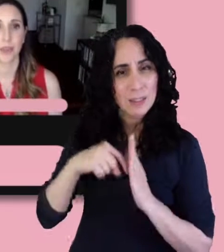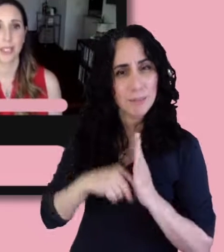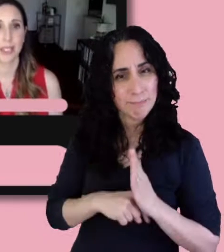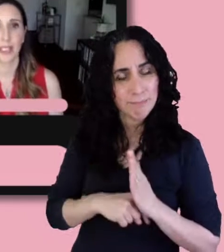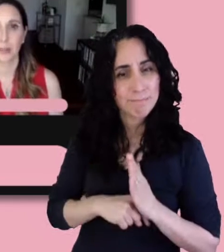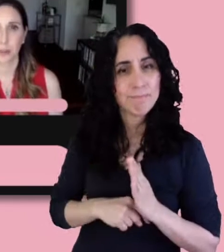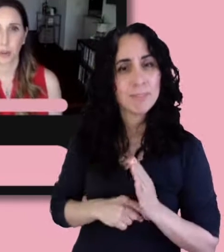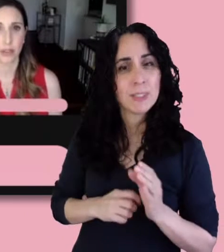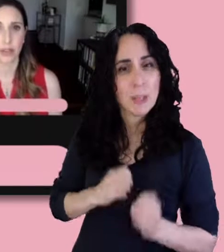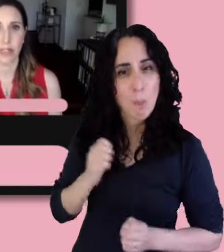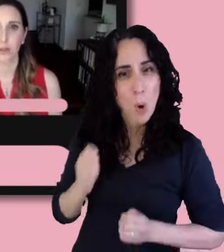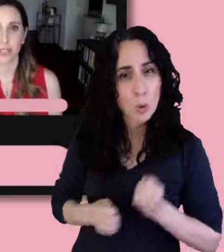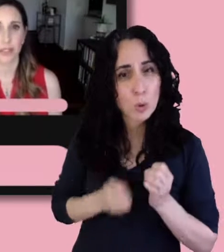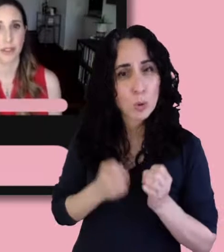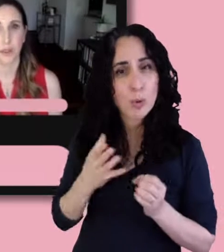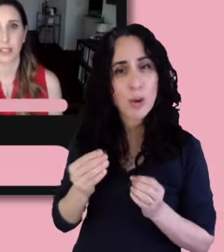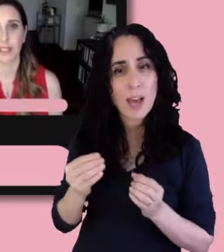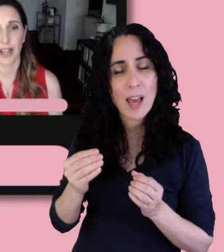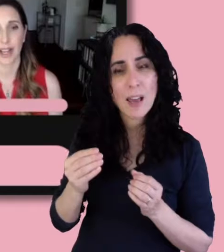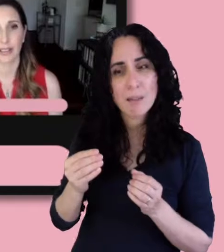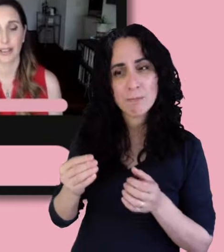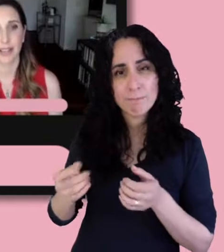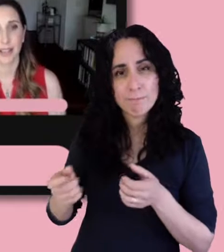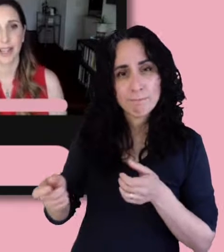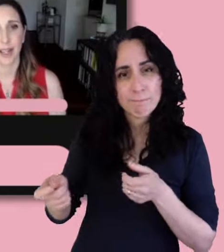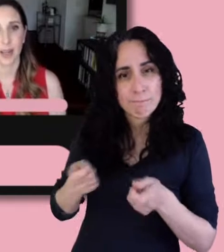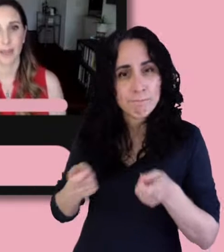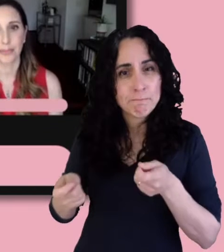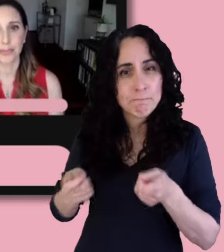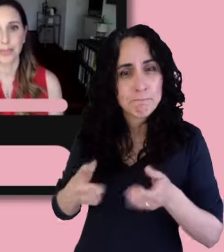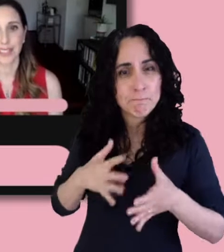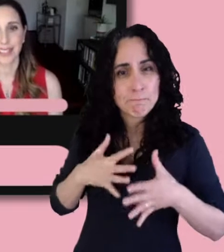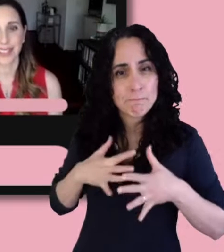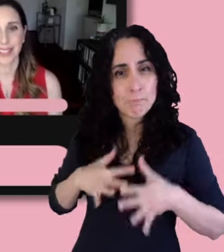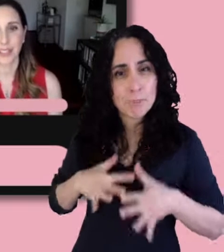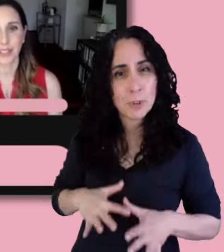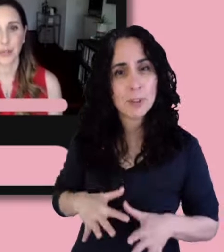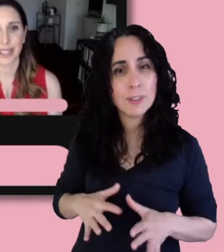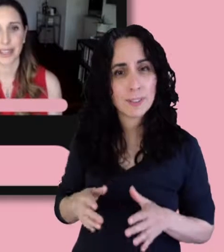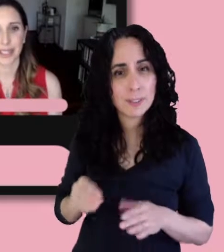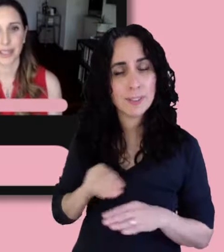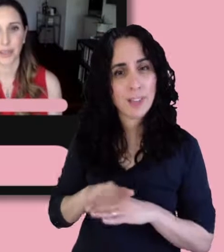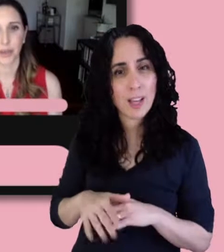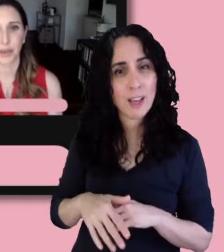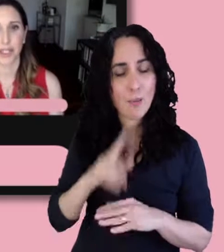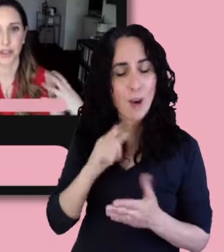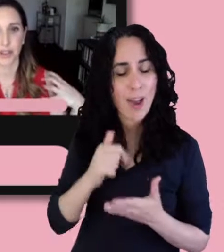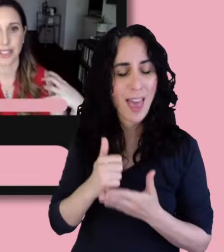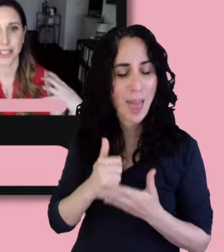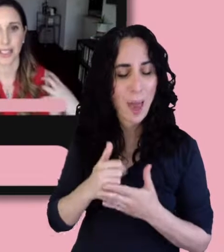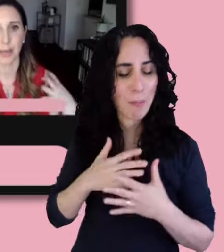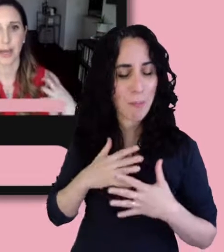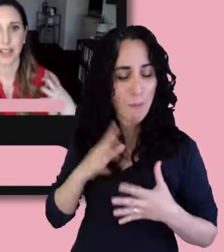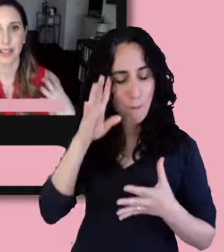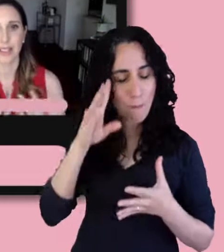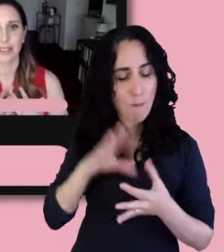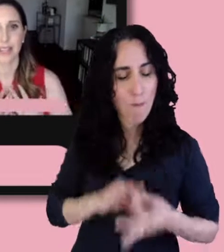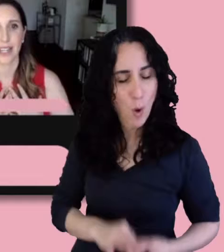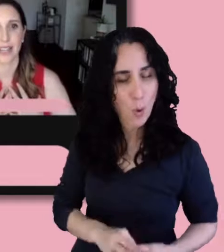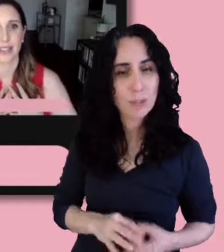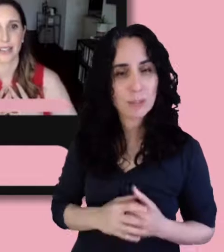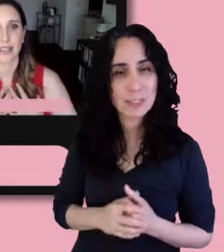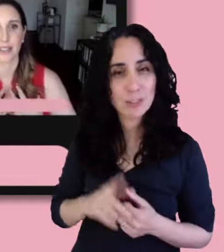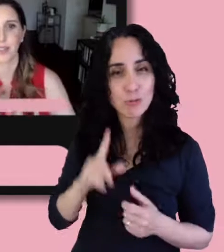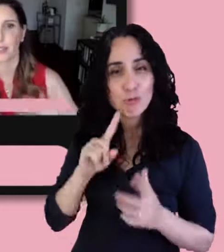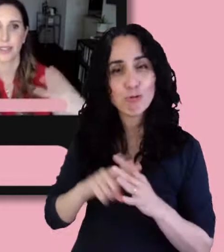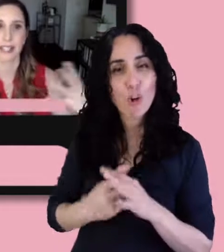profound emotional and regulatory effects. I think it's a great thing to kind of just stay in our bodies